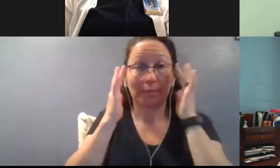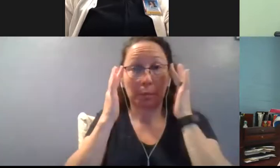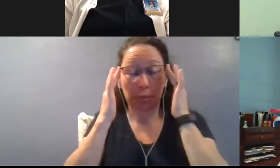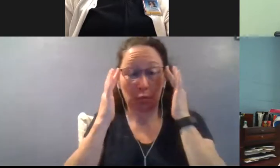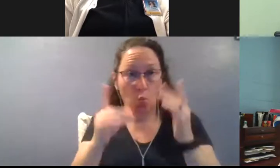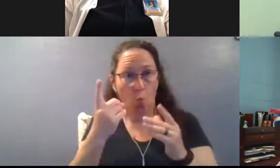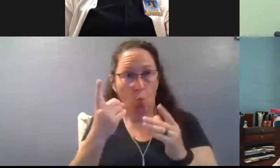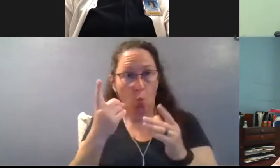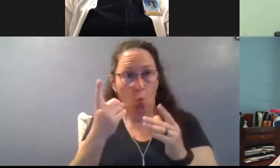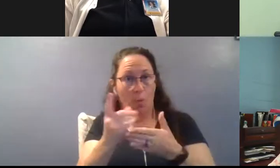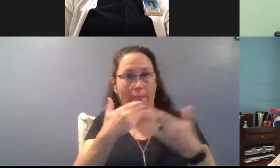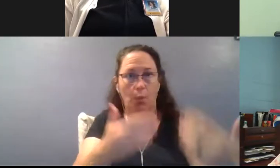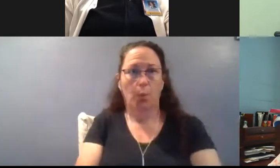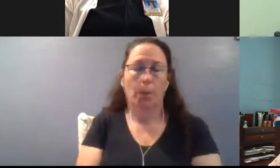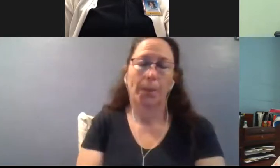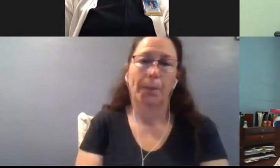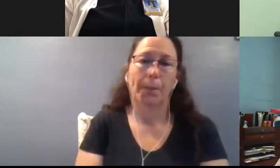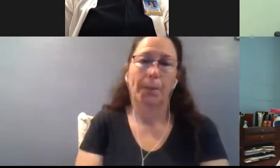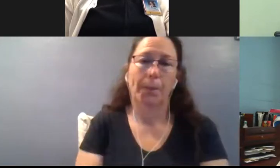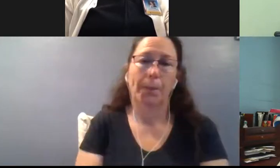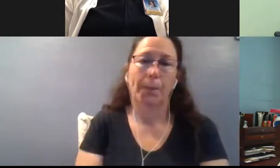week. Thank you.